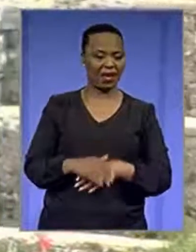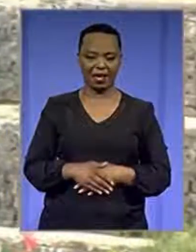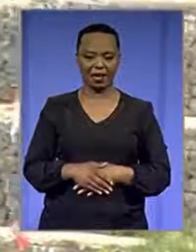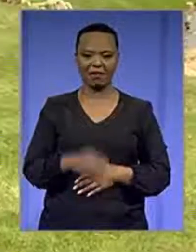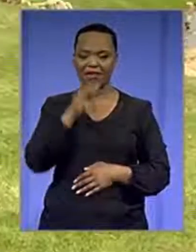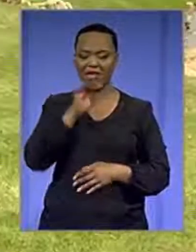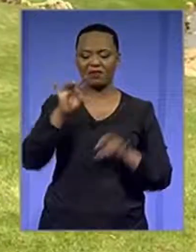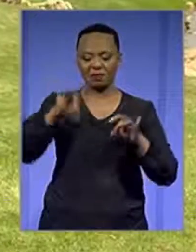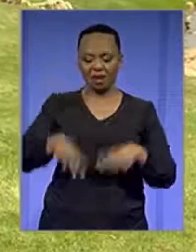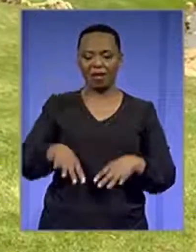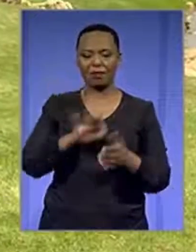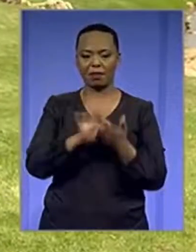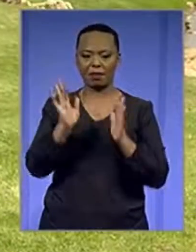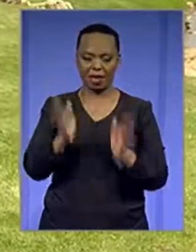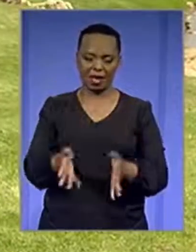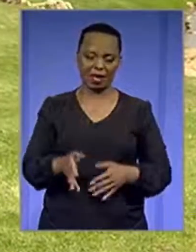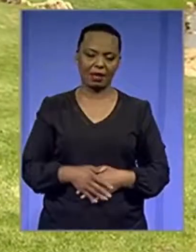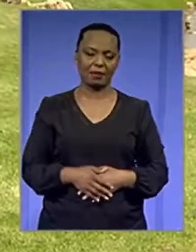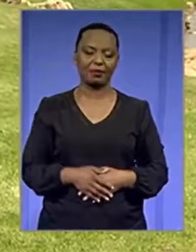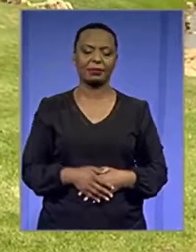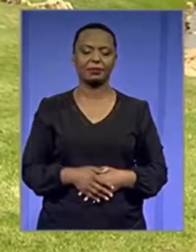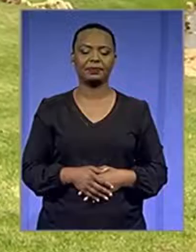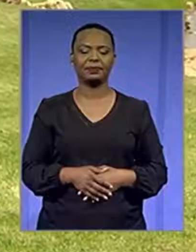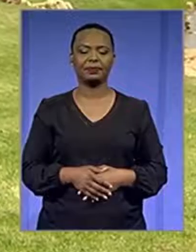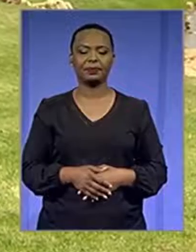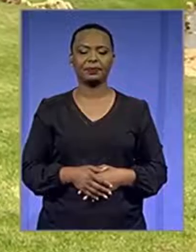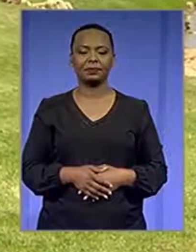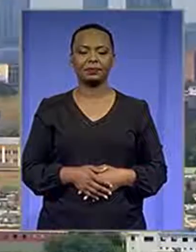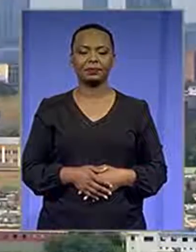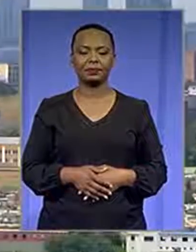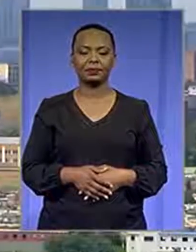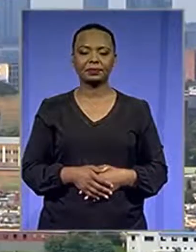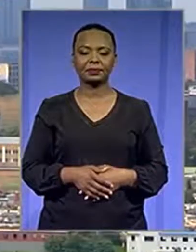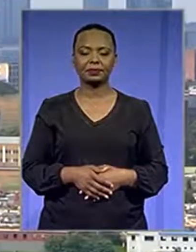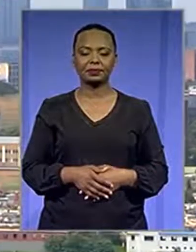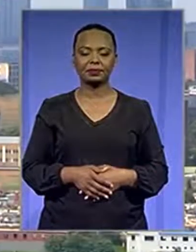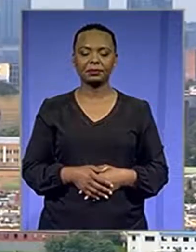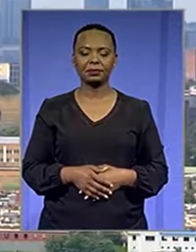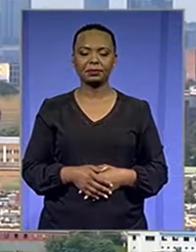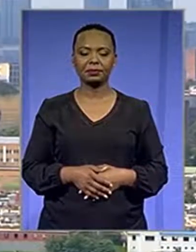mašaedi. Ke maage ke tla mohlabe wa ditaba tša SABC Johannesburg.